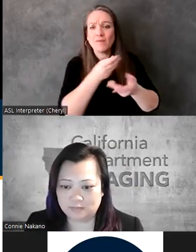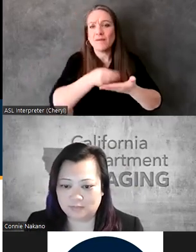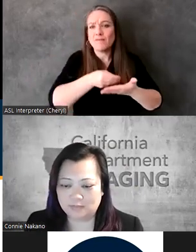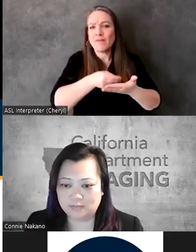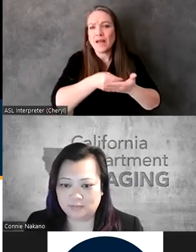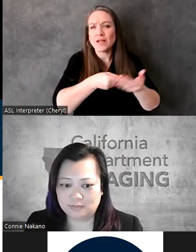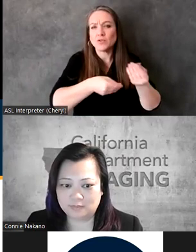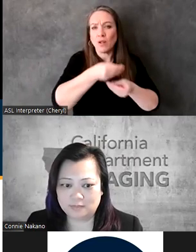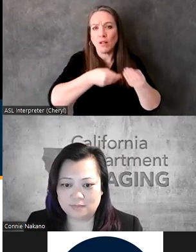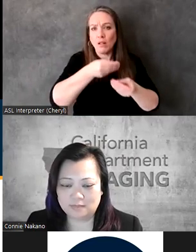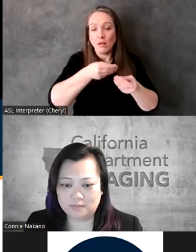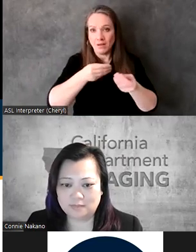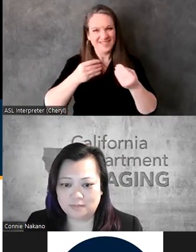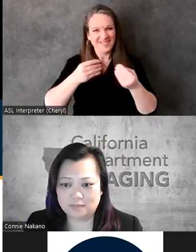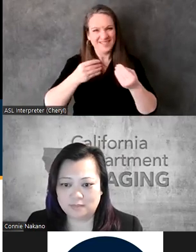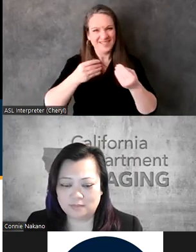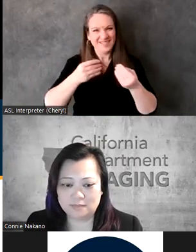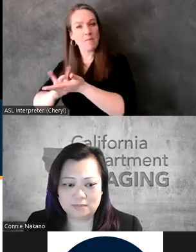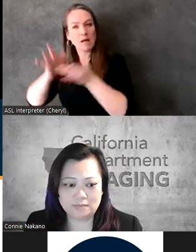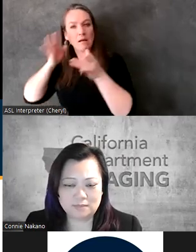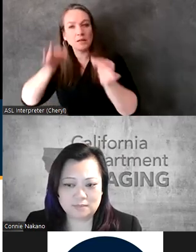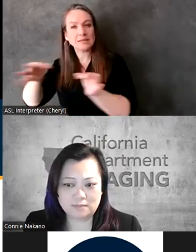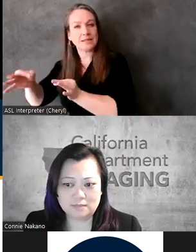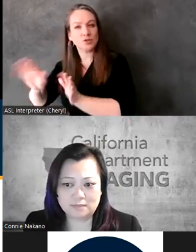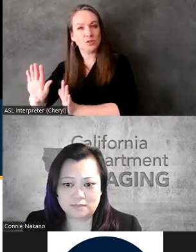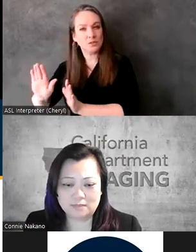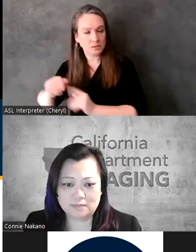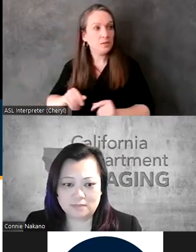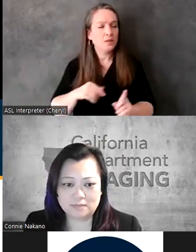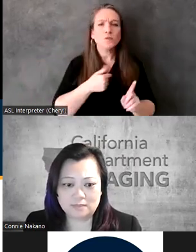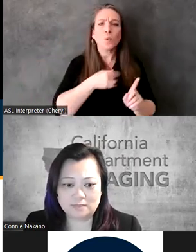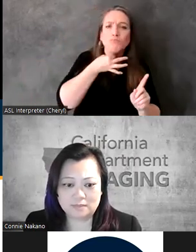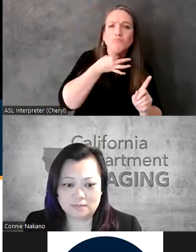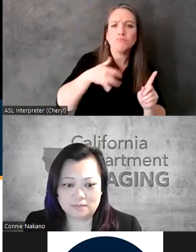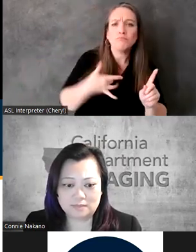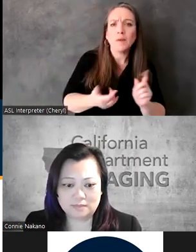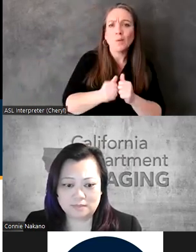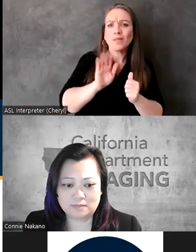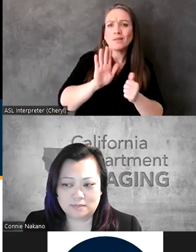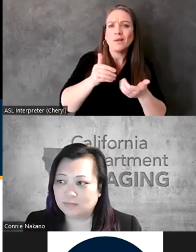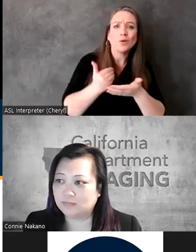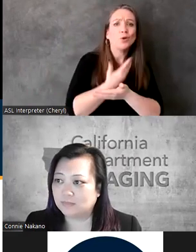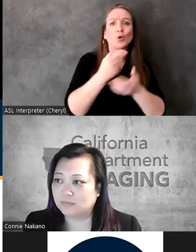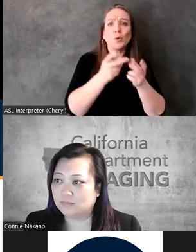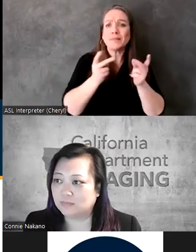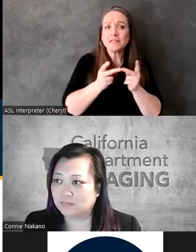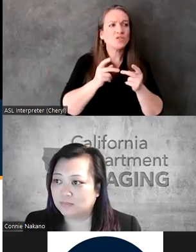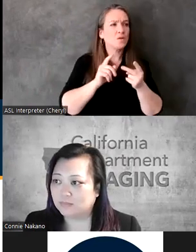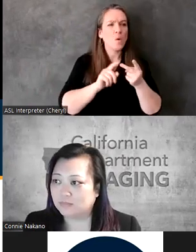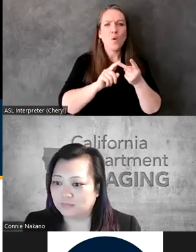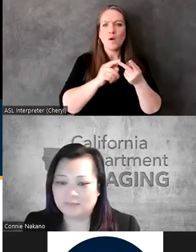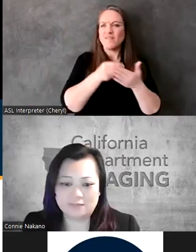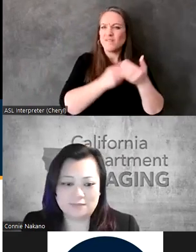different than the medical side. So I was very curious about this new position or the resourcing of the position. Thank